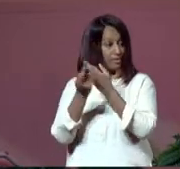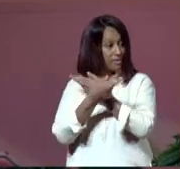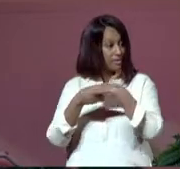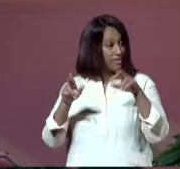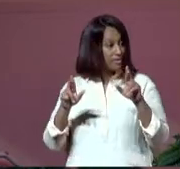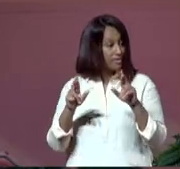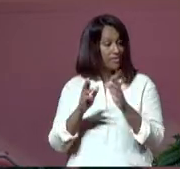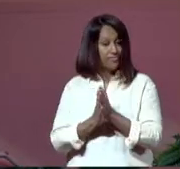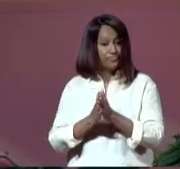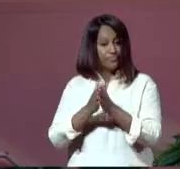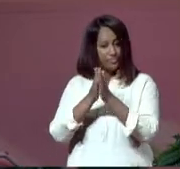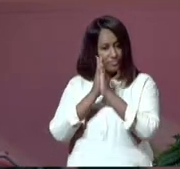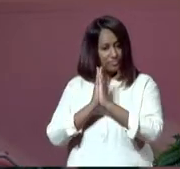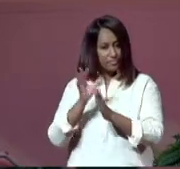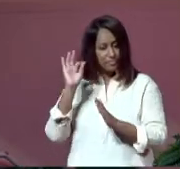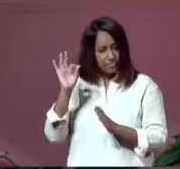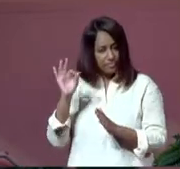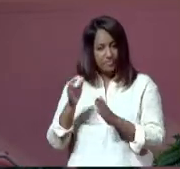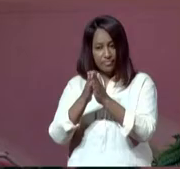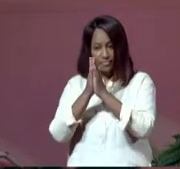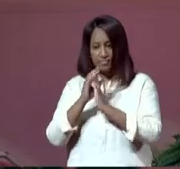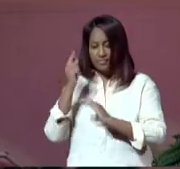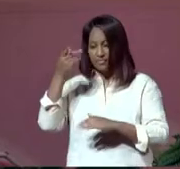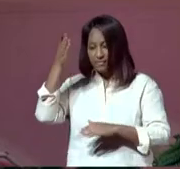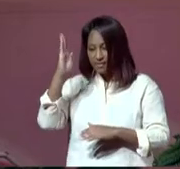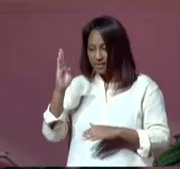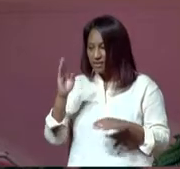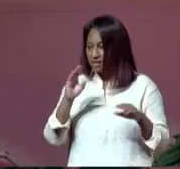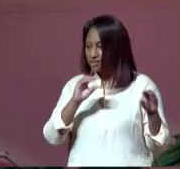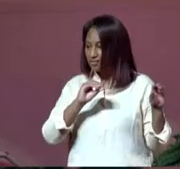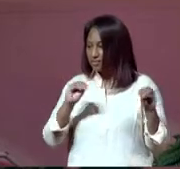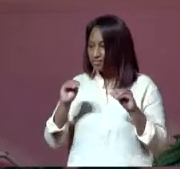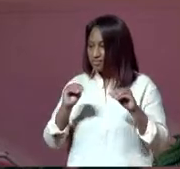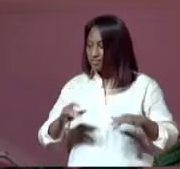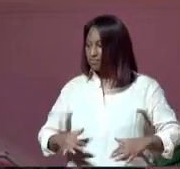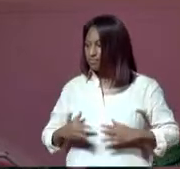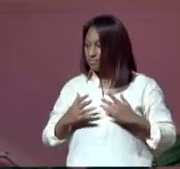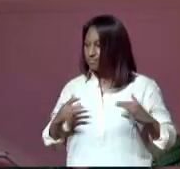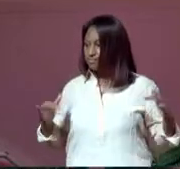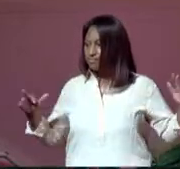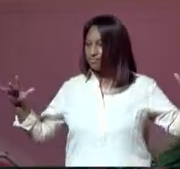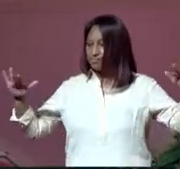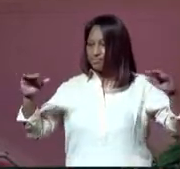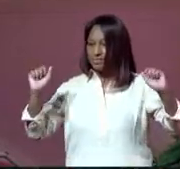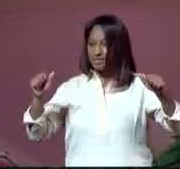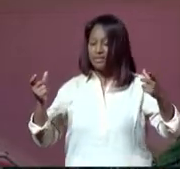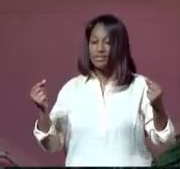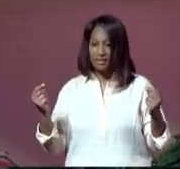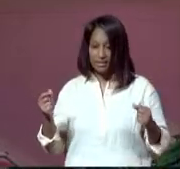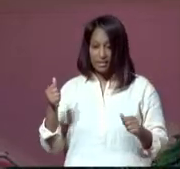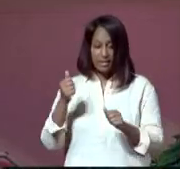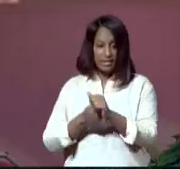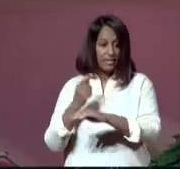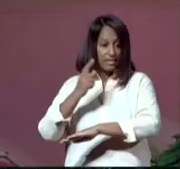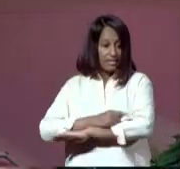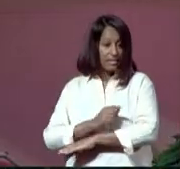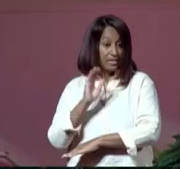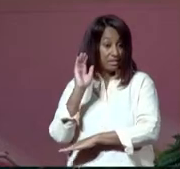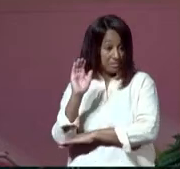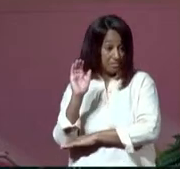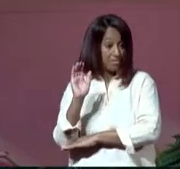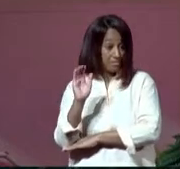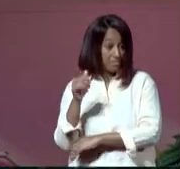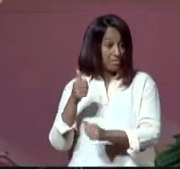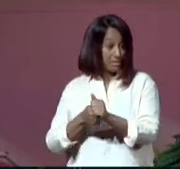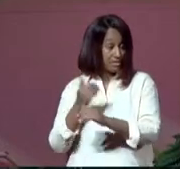preachers. Pray for God to move in a powerful way in your life. Can we do that every day at noon? Every